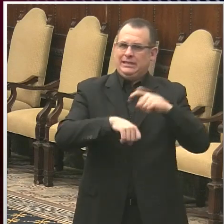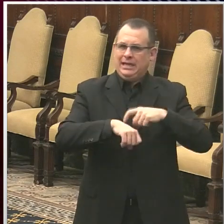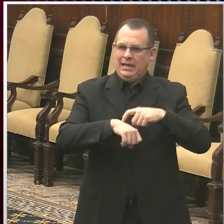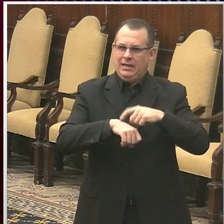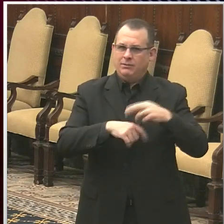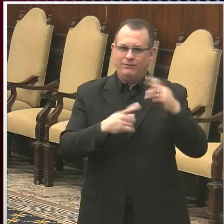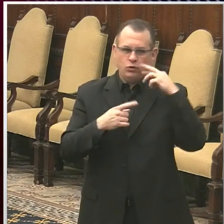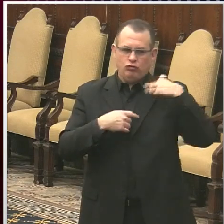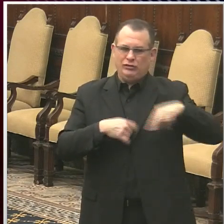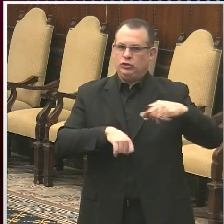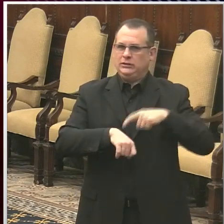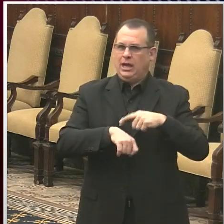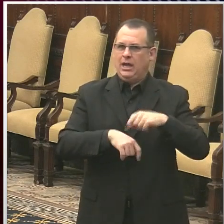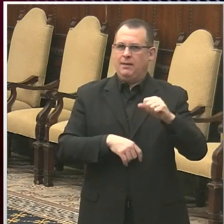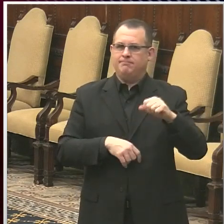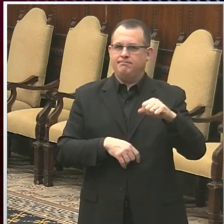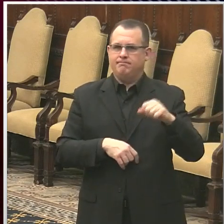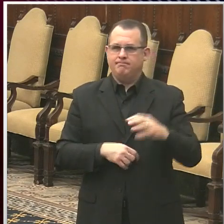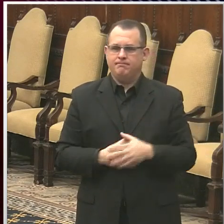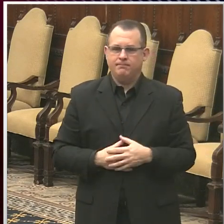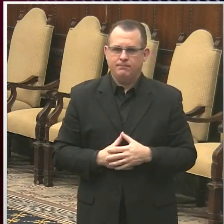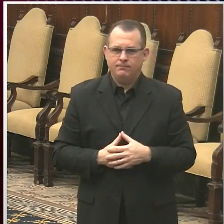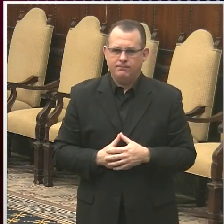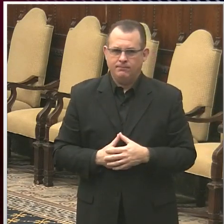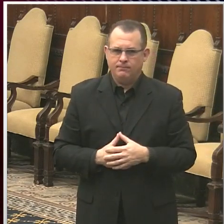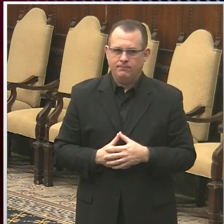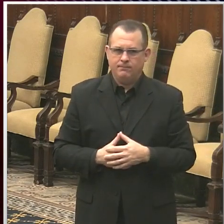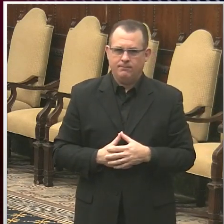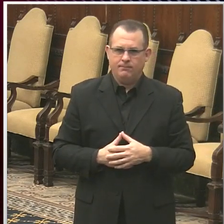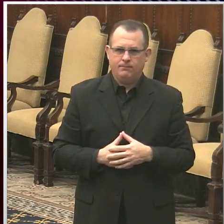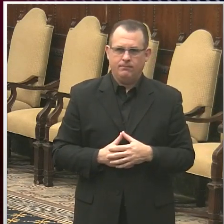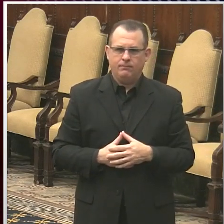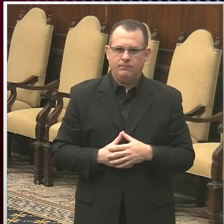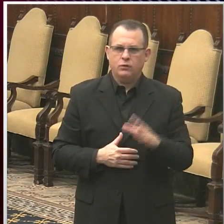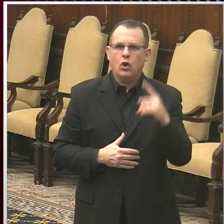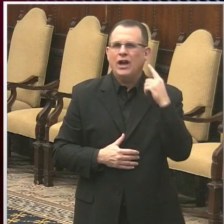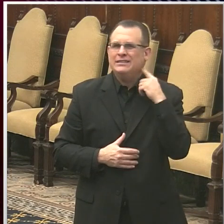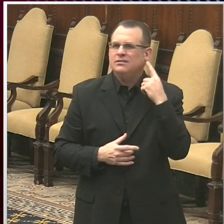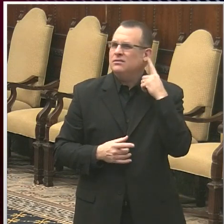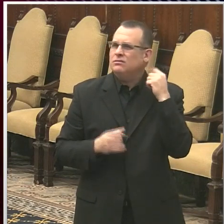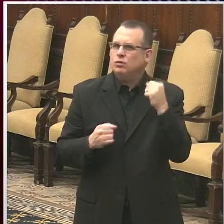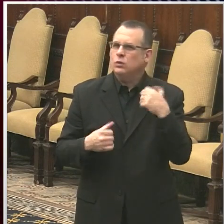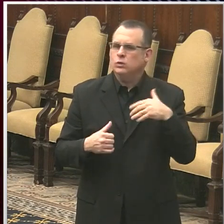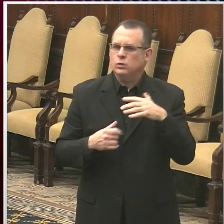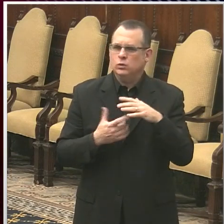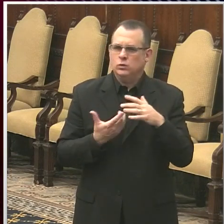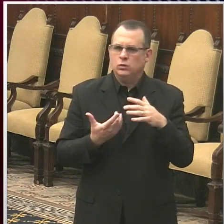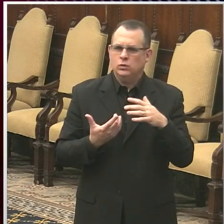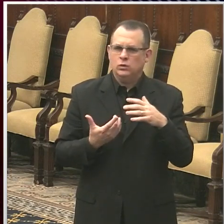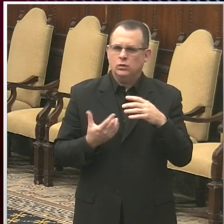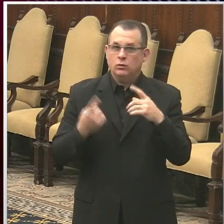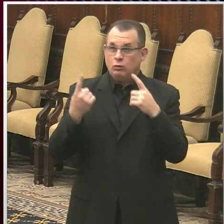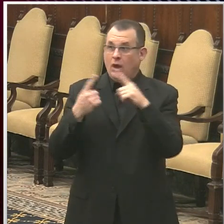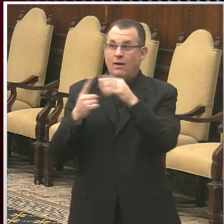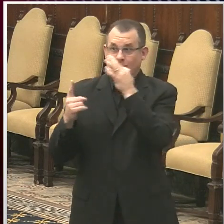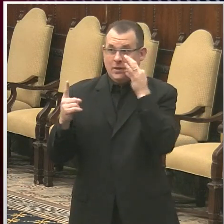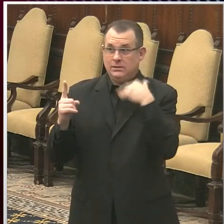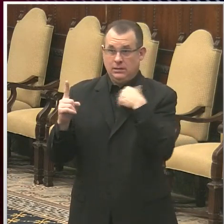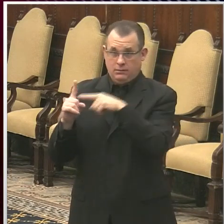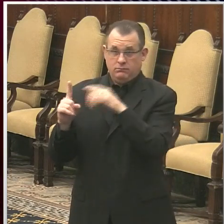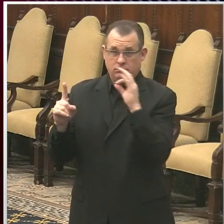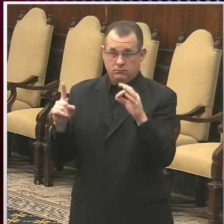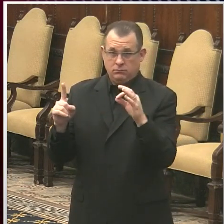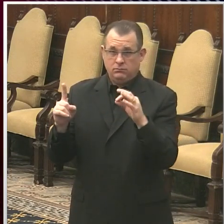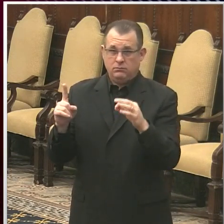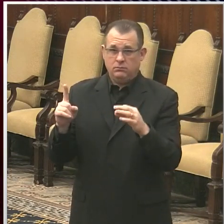And basically 2 times we have a big gathering. One is after sunset, one is fasting, and other one is the